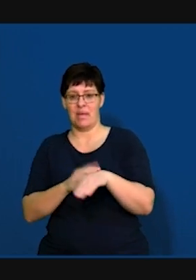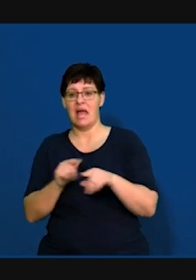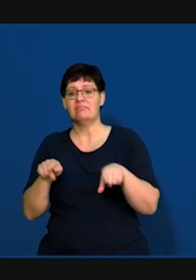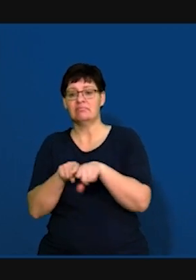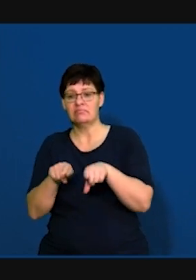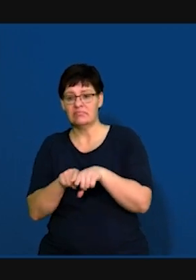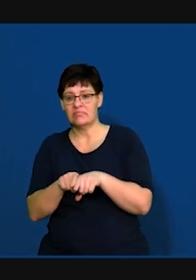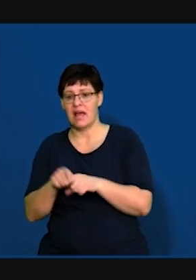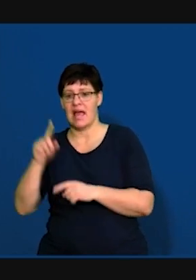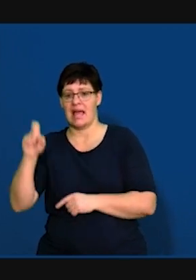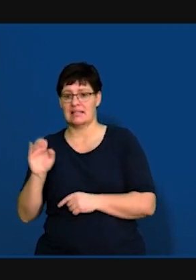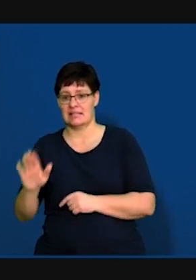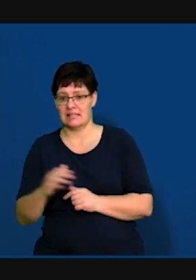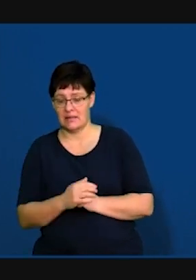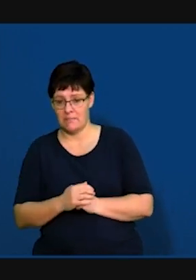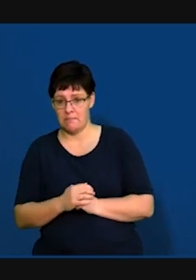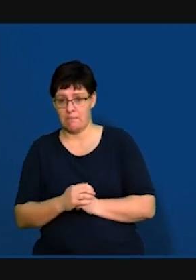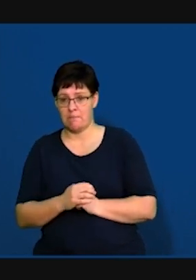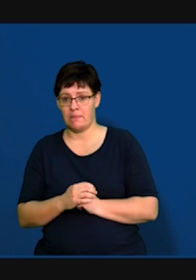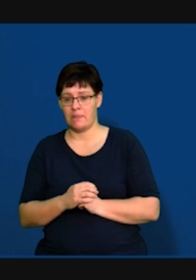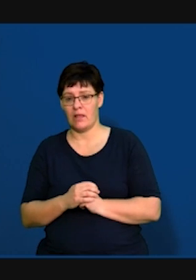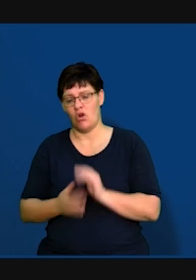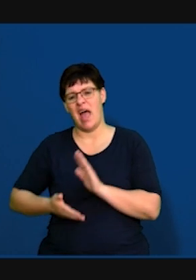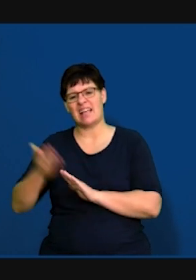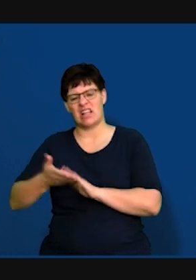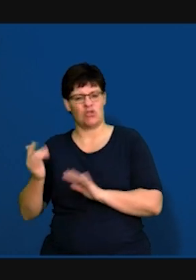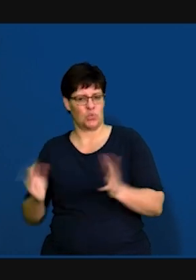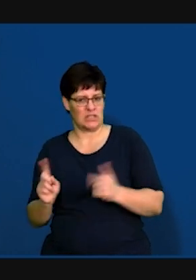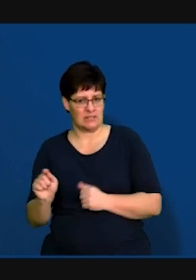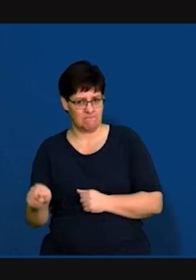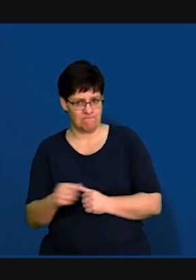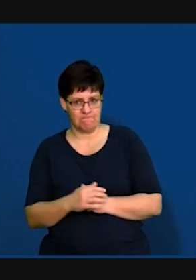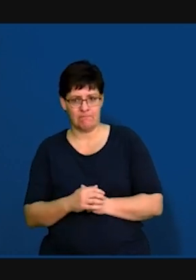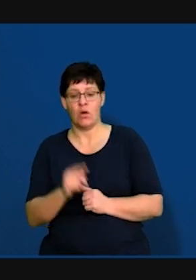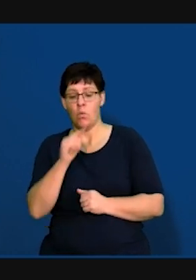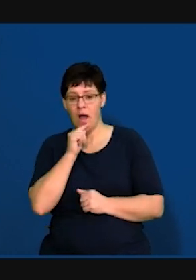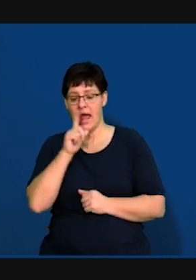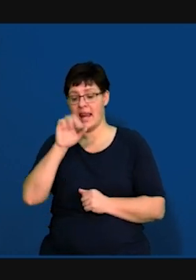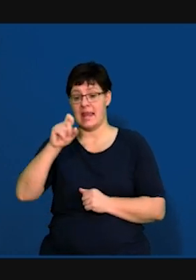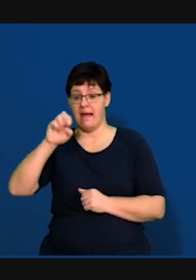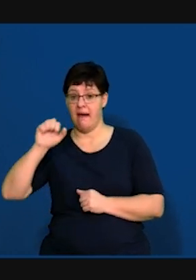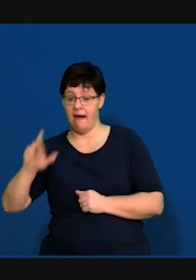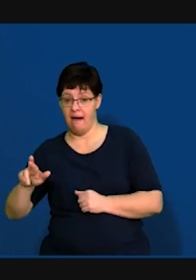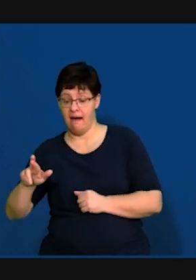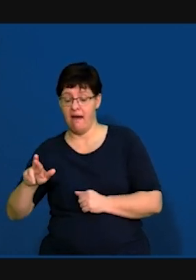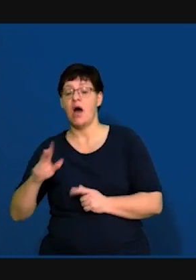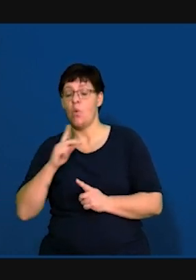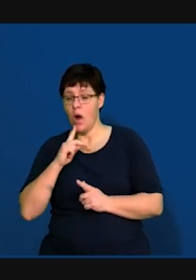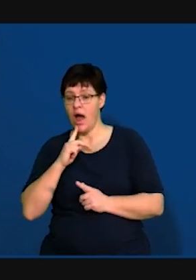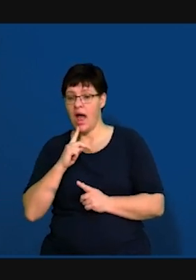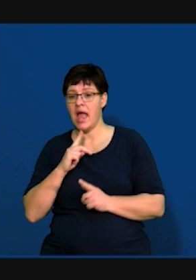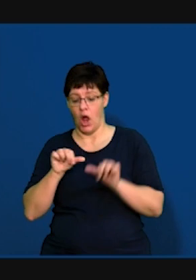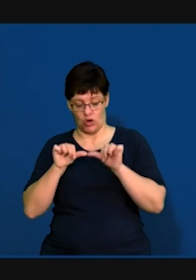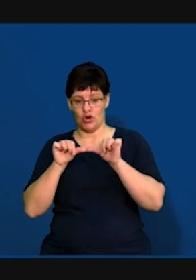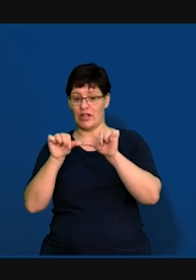of acceleration, all right? Now, you'd realize that because this is a linear graph, then the gradient is constant. Hence,